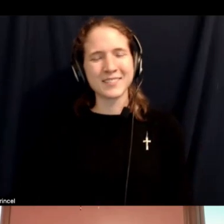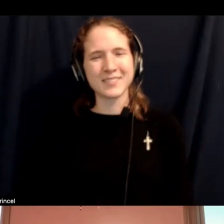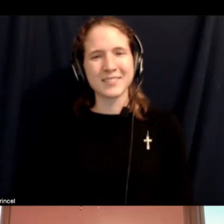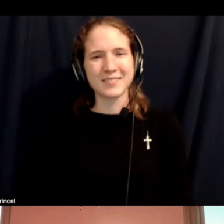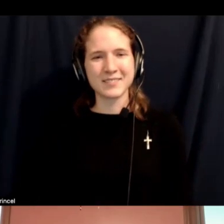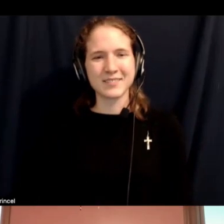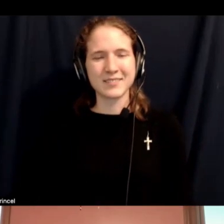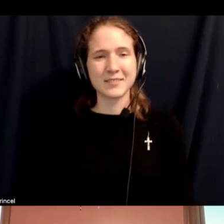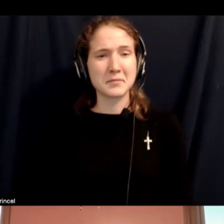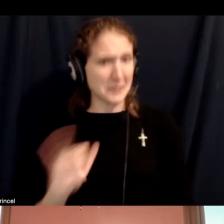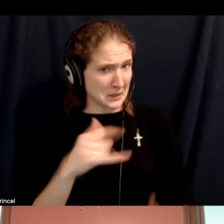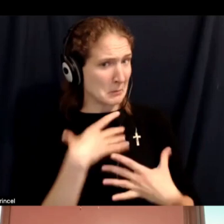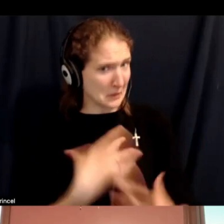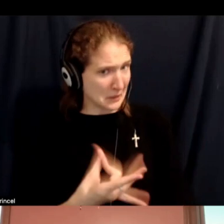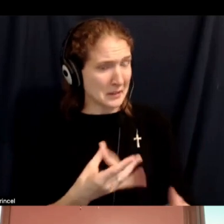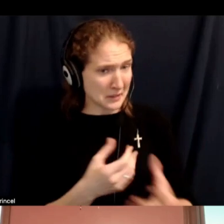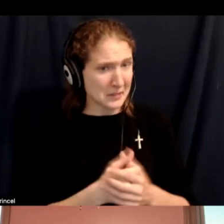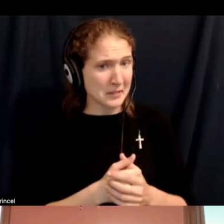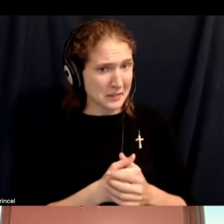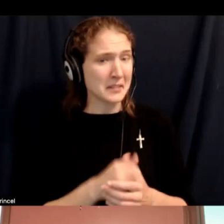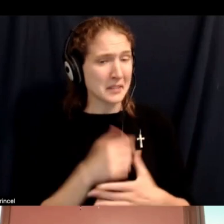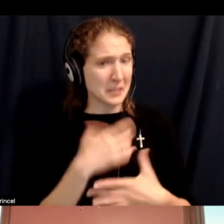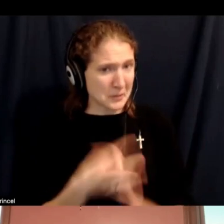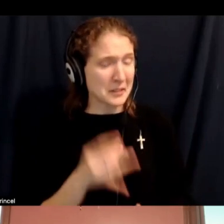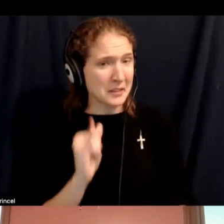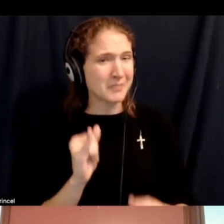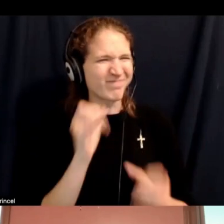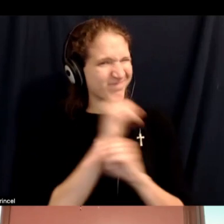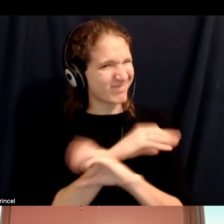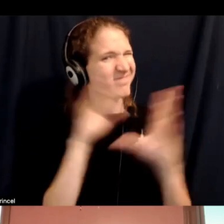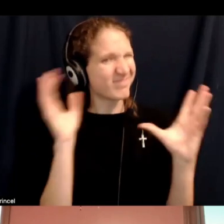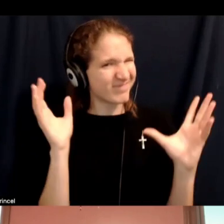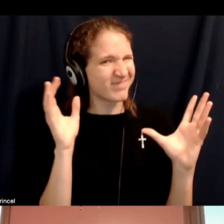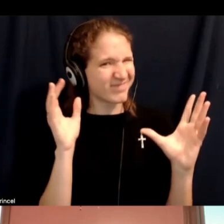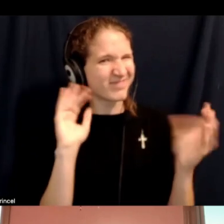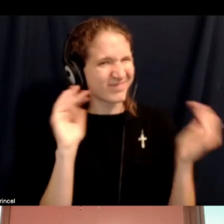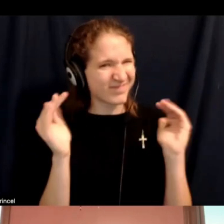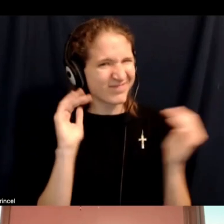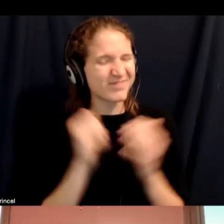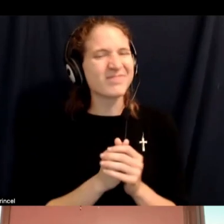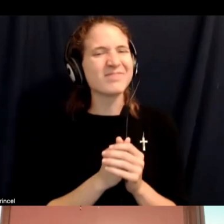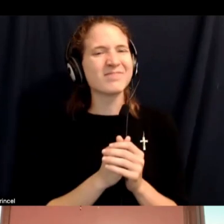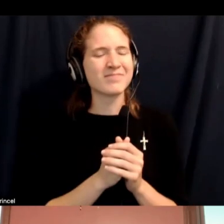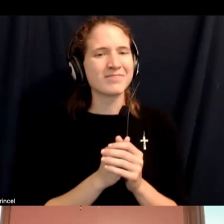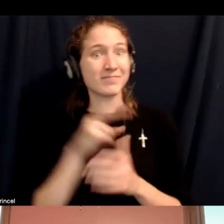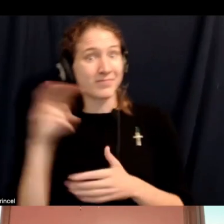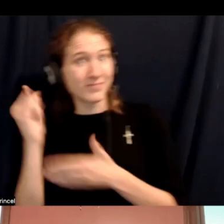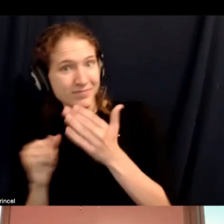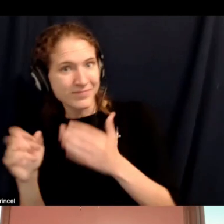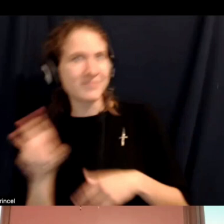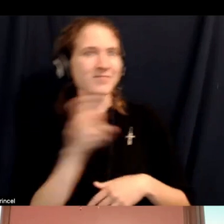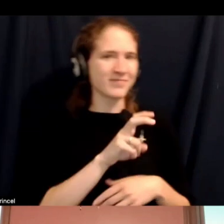that's interesting. That's really interesting. And I have to go back to this and please forgive me, but you